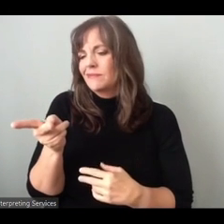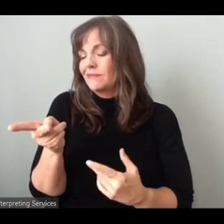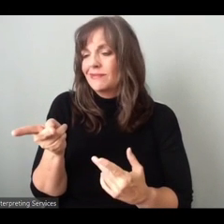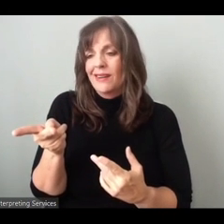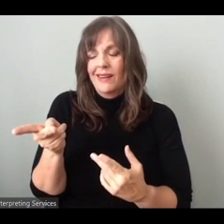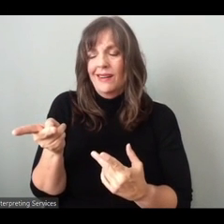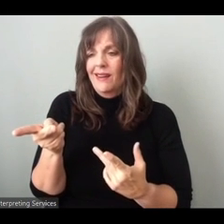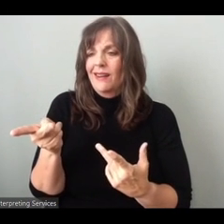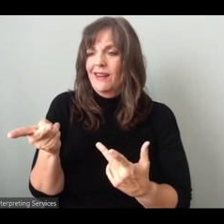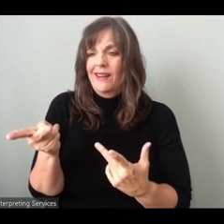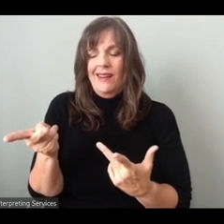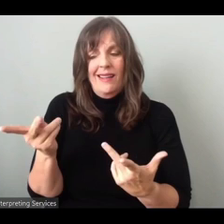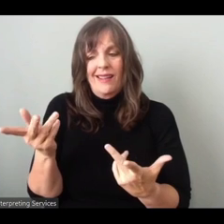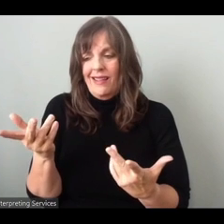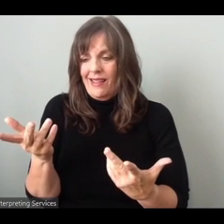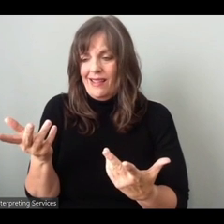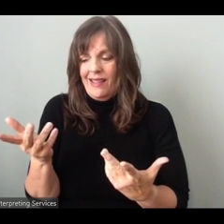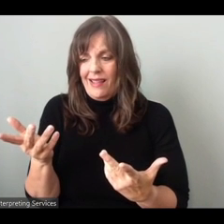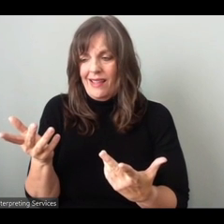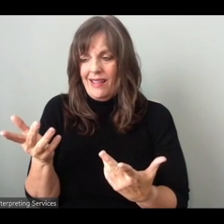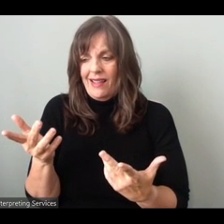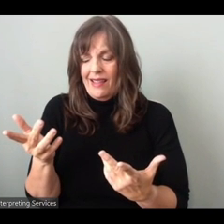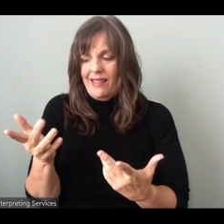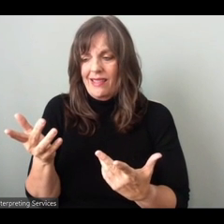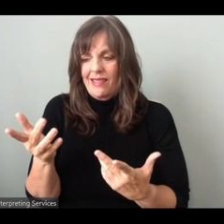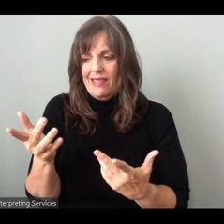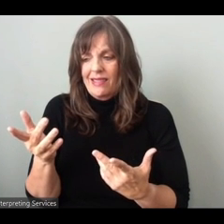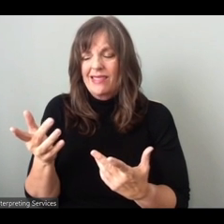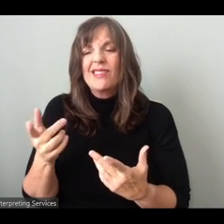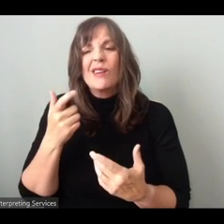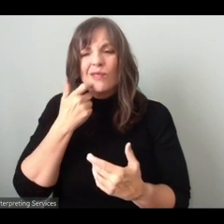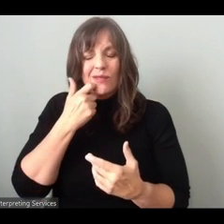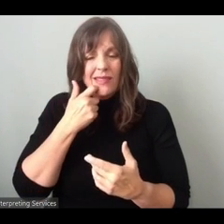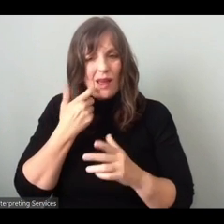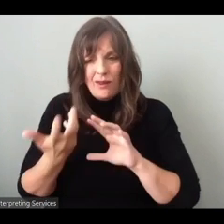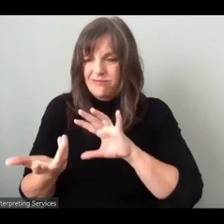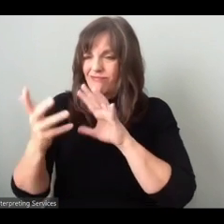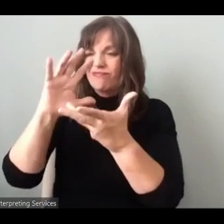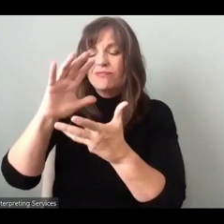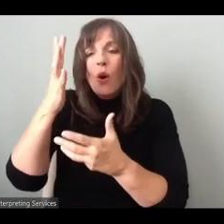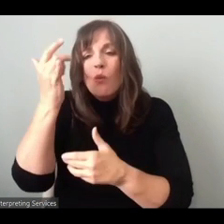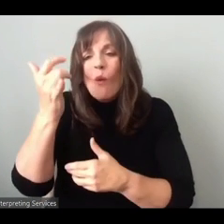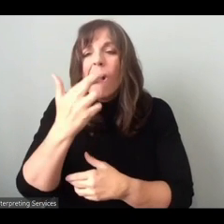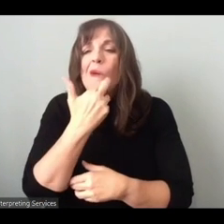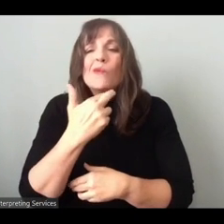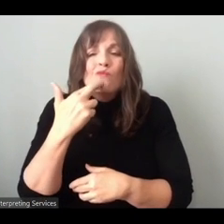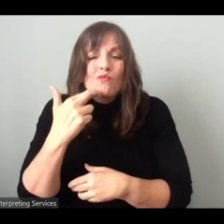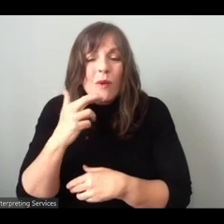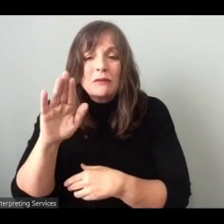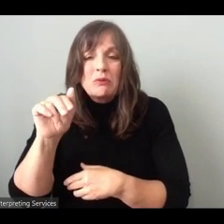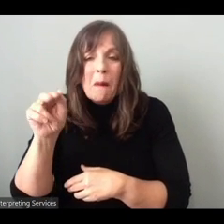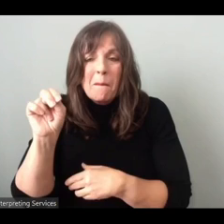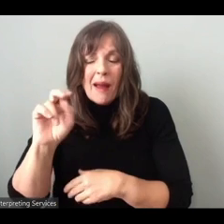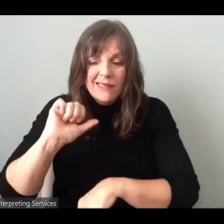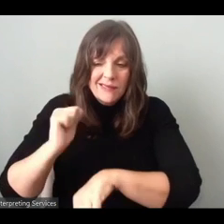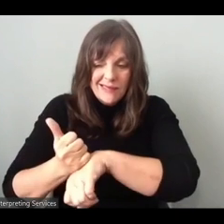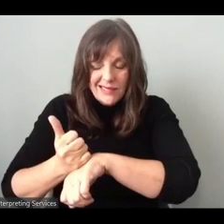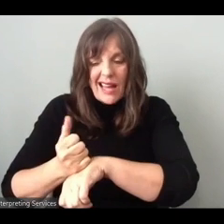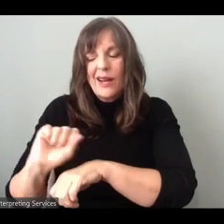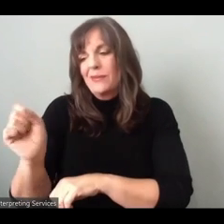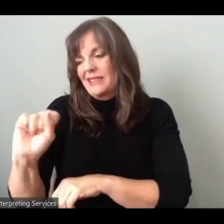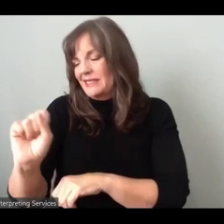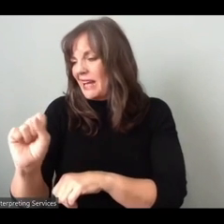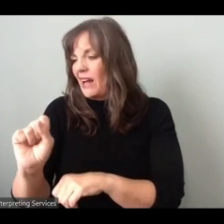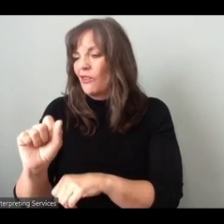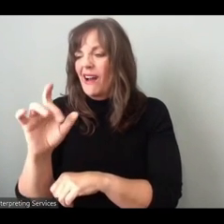we're in a state. This is eight hours after the restaurant ban went into effect here in Seattle. And there were handwritten signs about COVID-19.